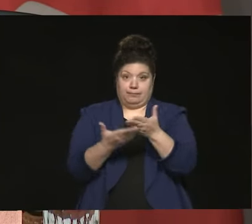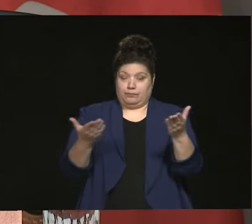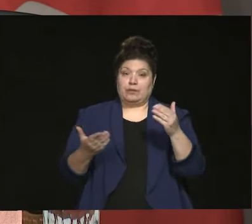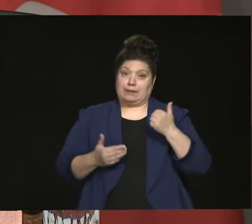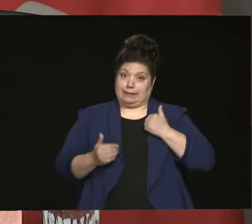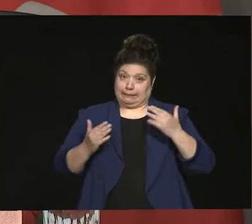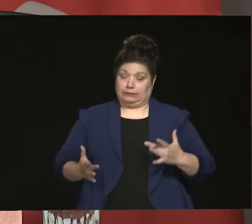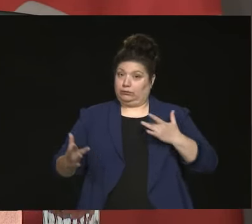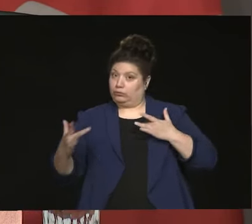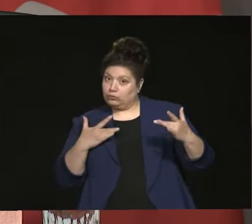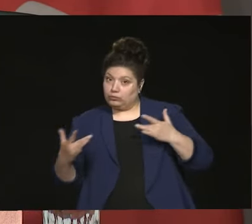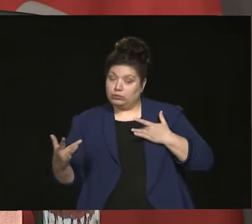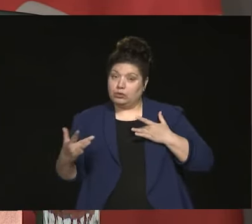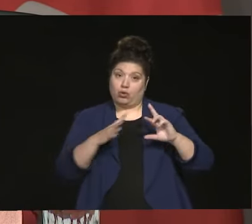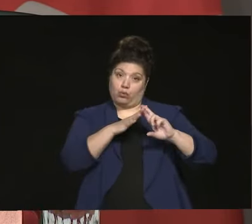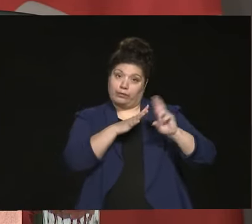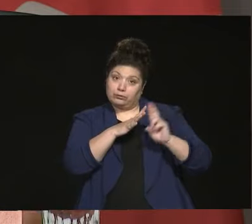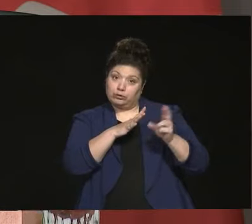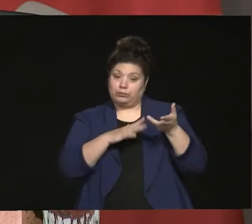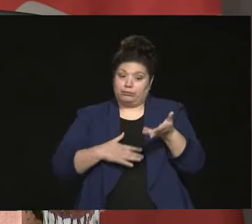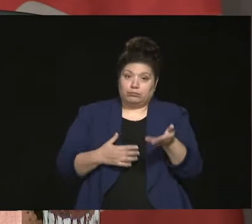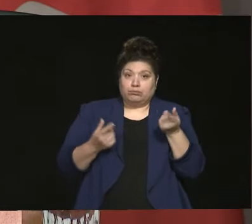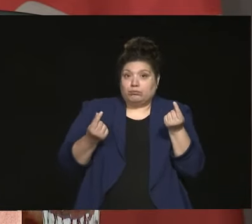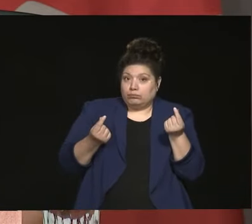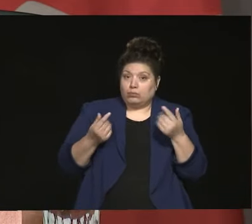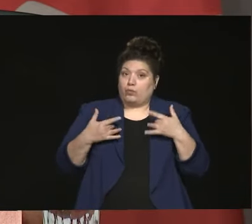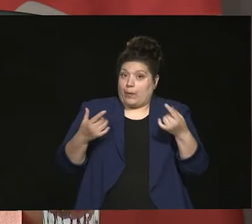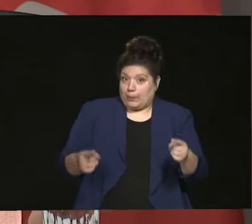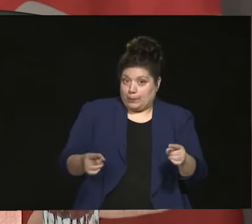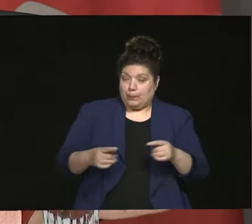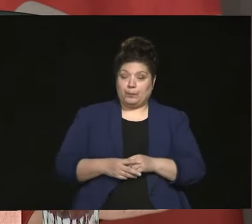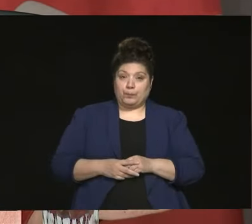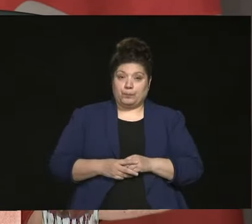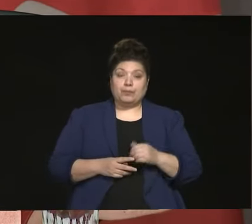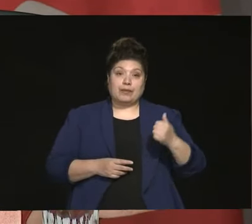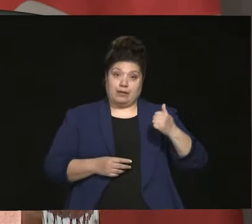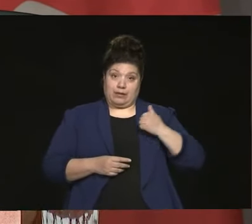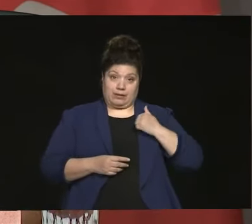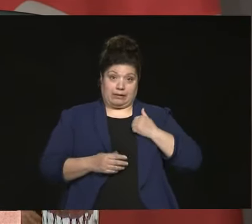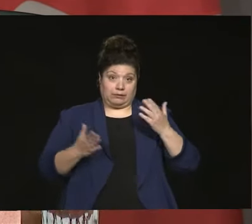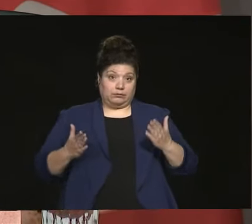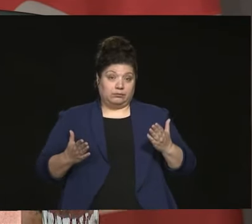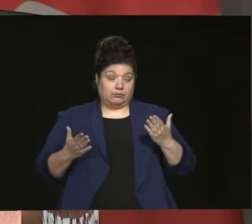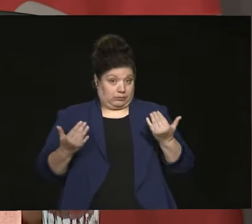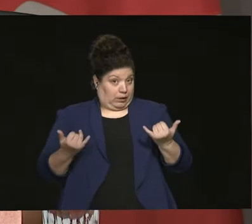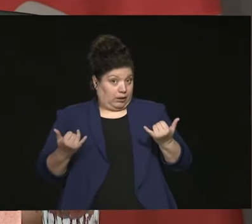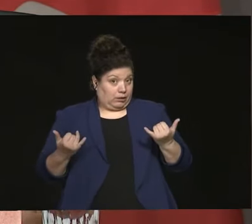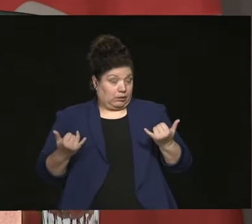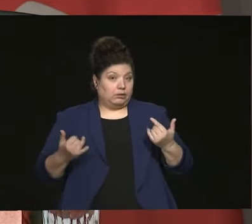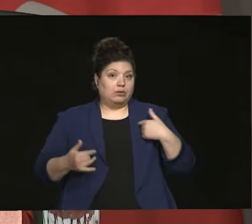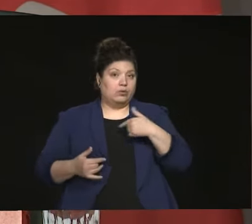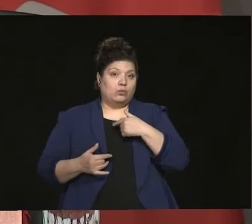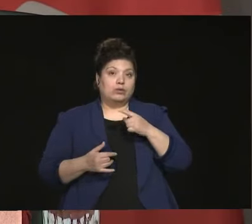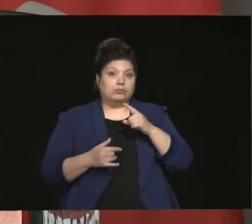Aujourd'hui, Canada today prend très au sérieux les engagements takes internationaux international commitments very seriously.